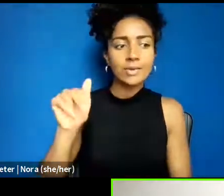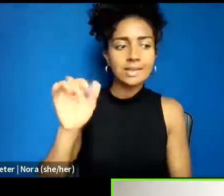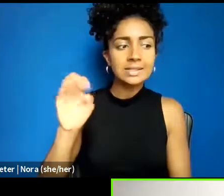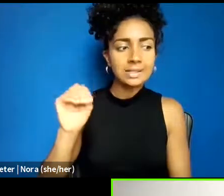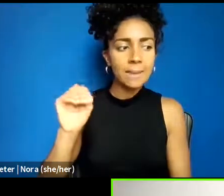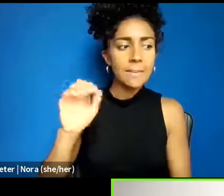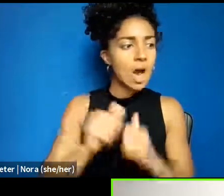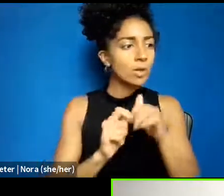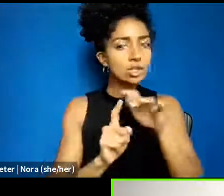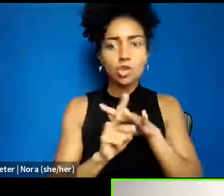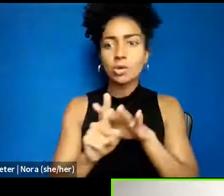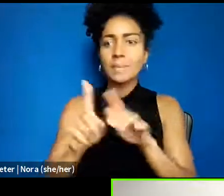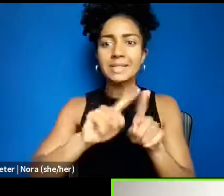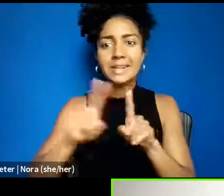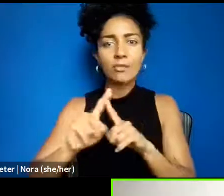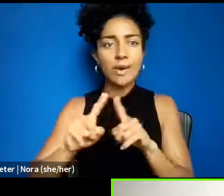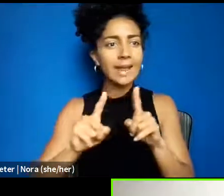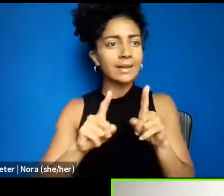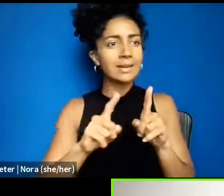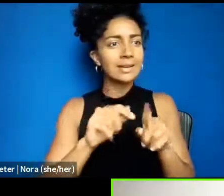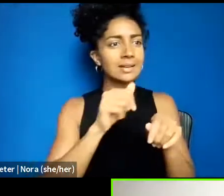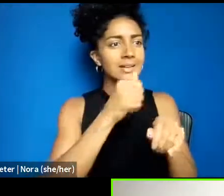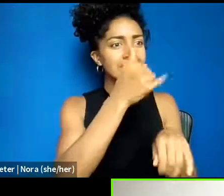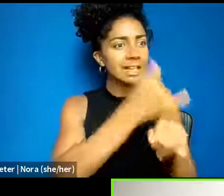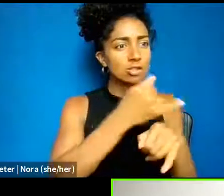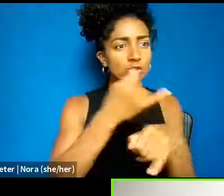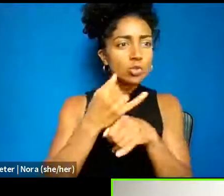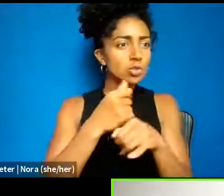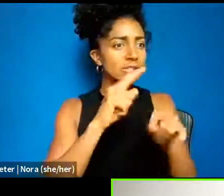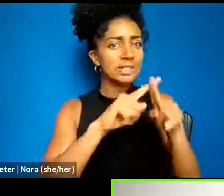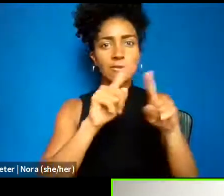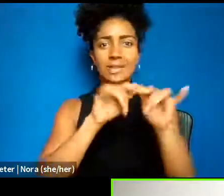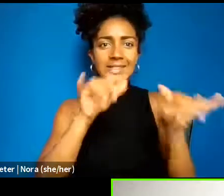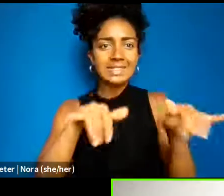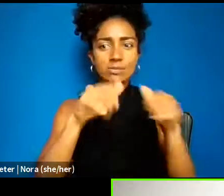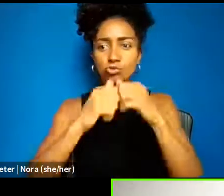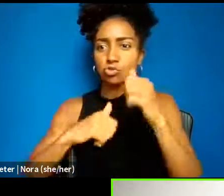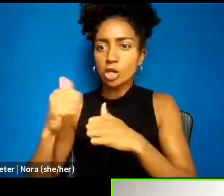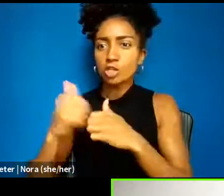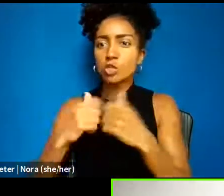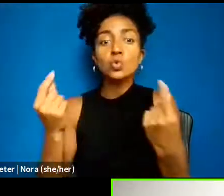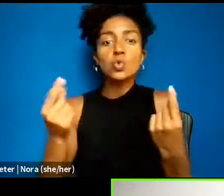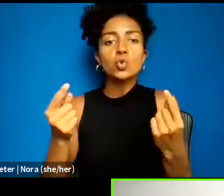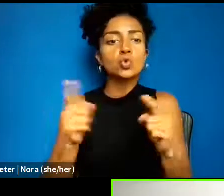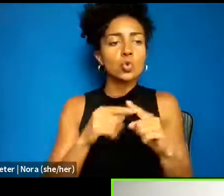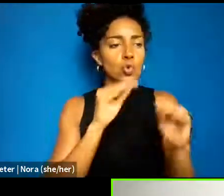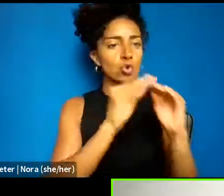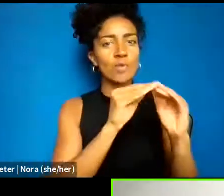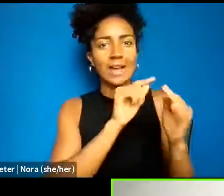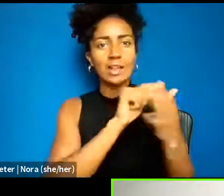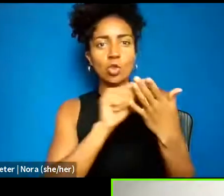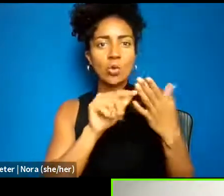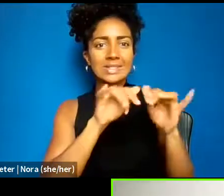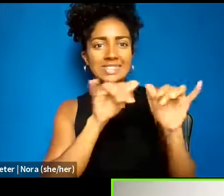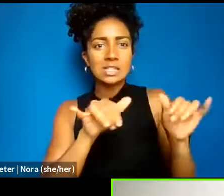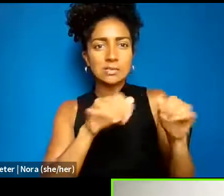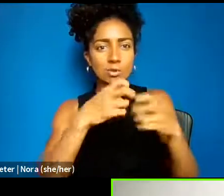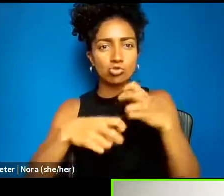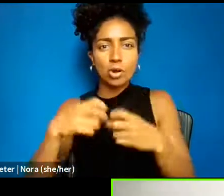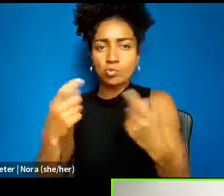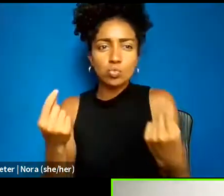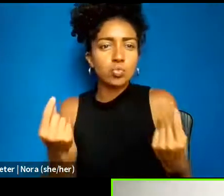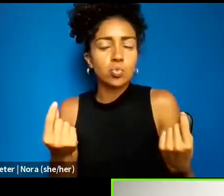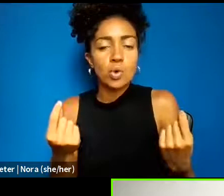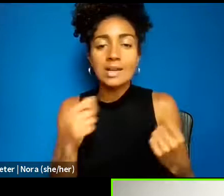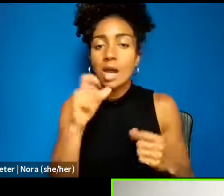and what are the things that we need to do to correct these systems and structures. So it's not just about being able to recognize